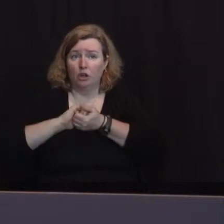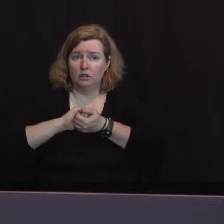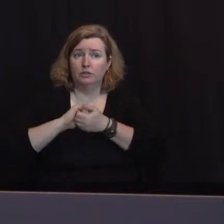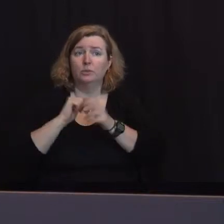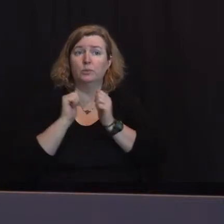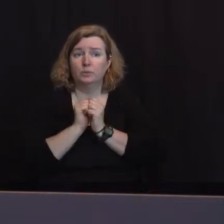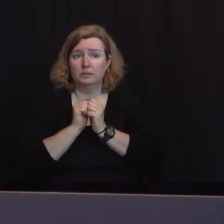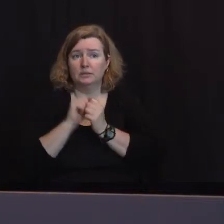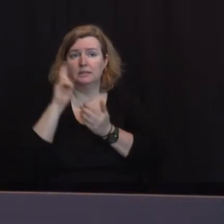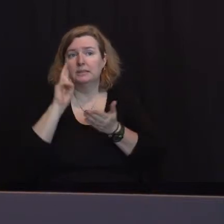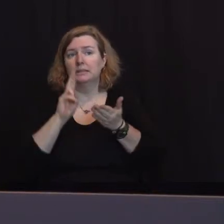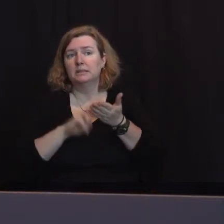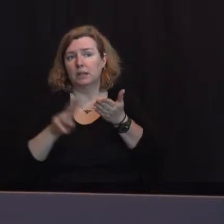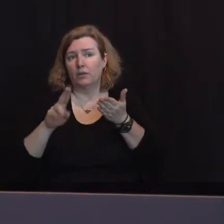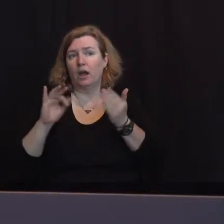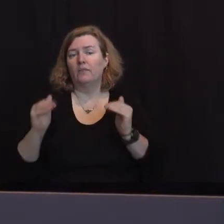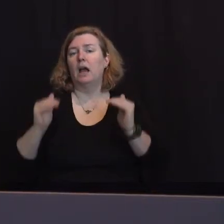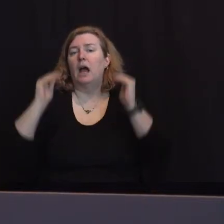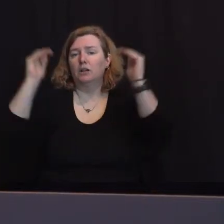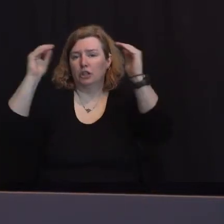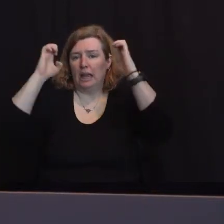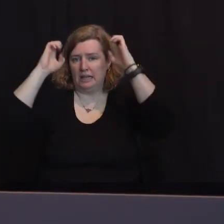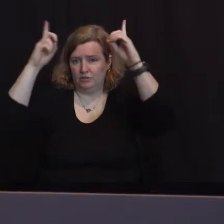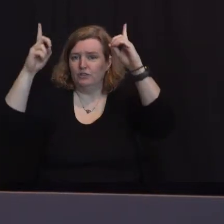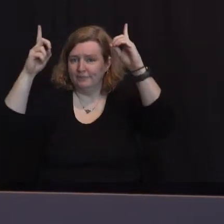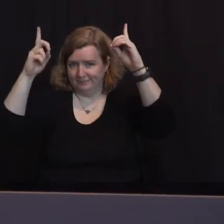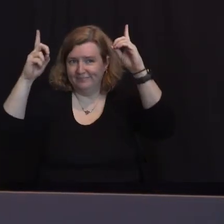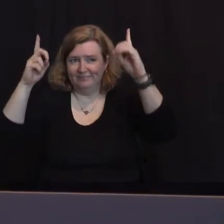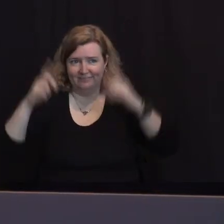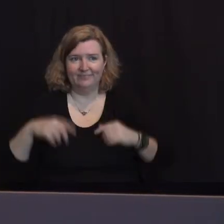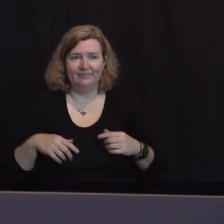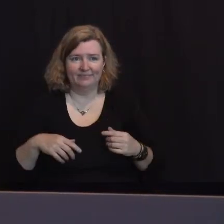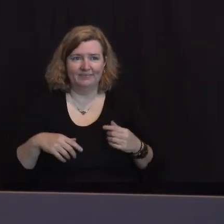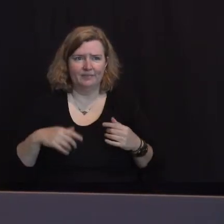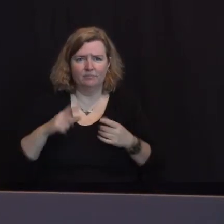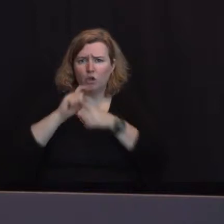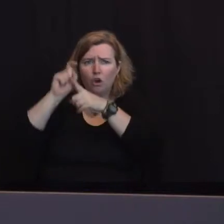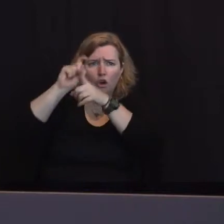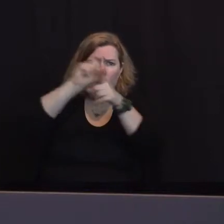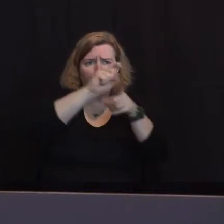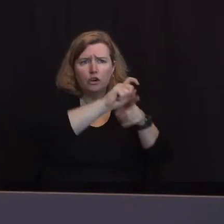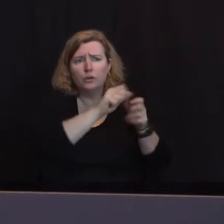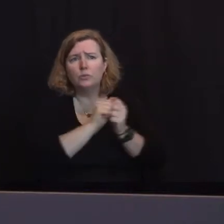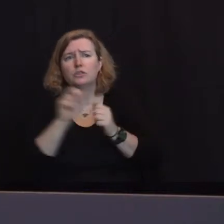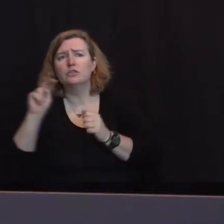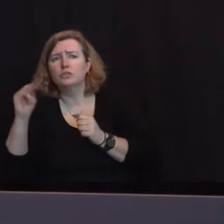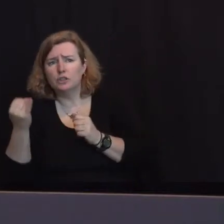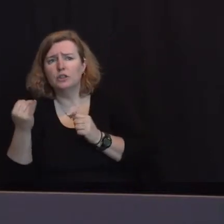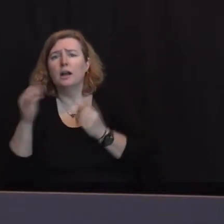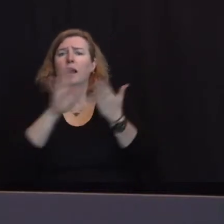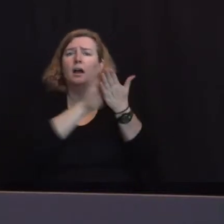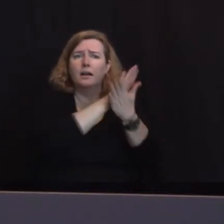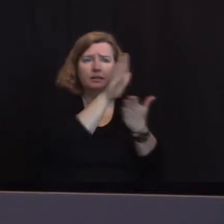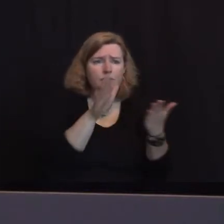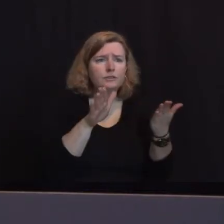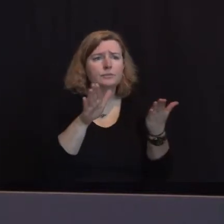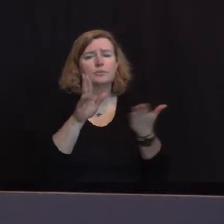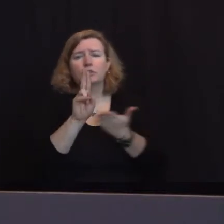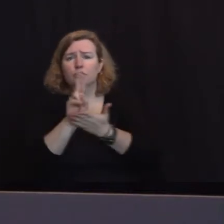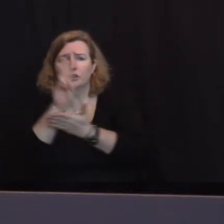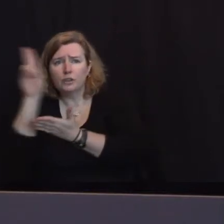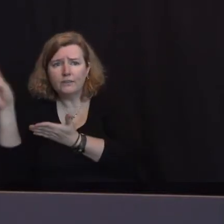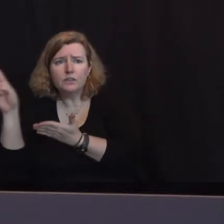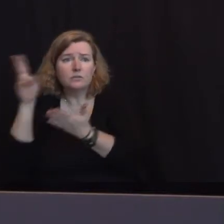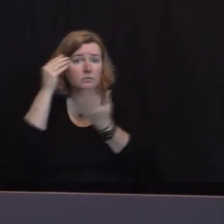the department held a call last week with the state's colleges and universities, enlisting their assistance in helping to inform and activate